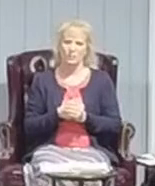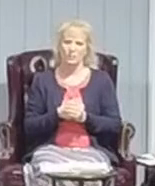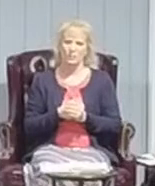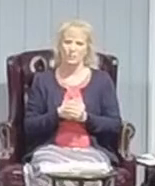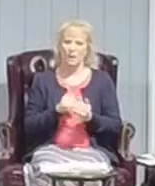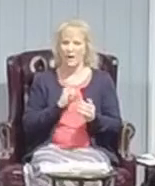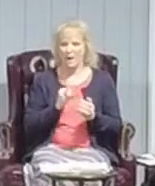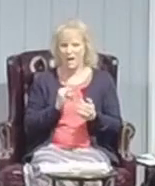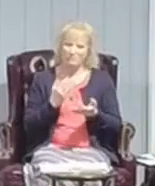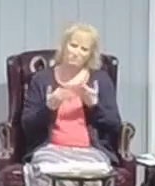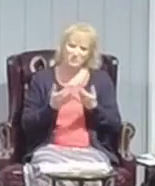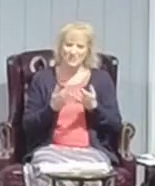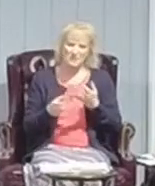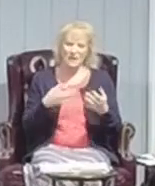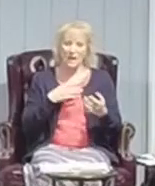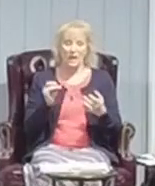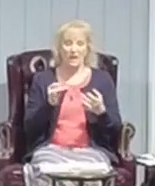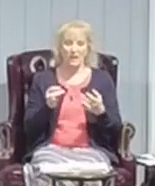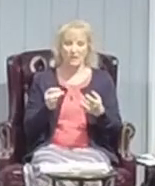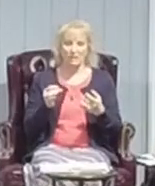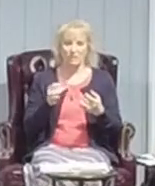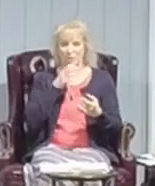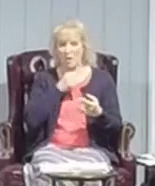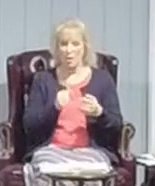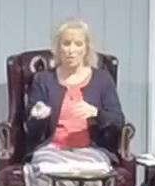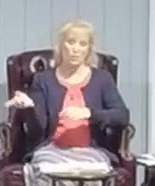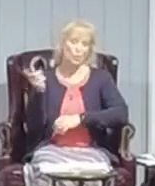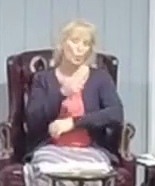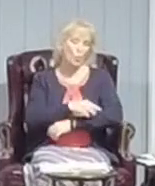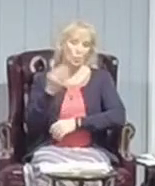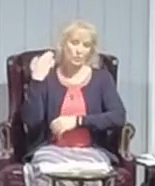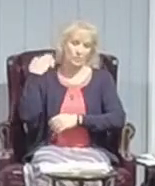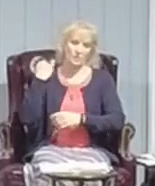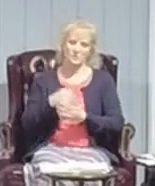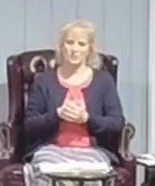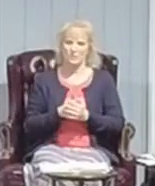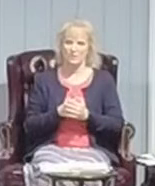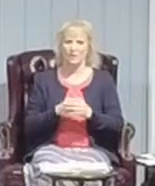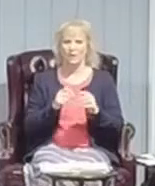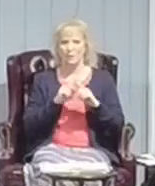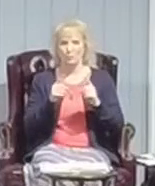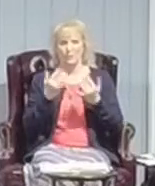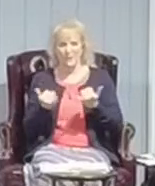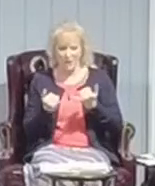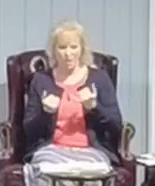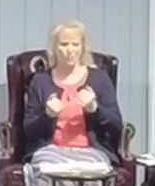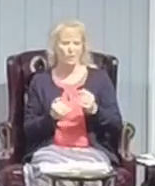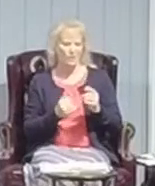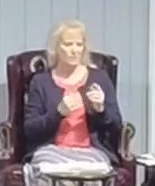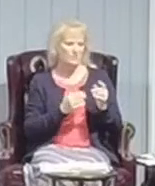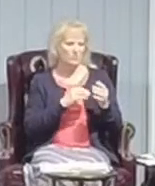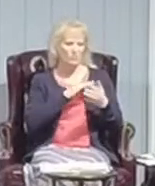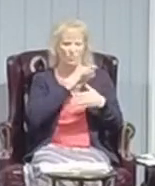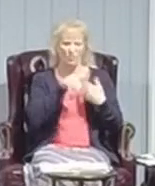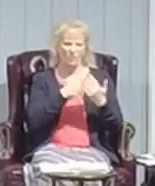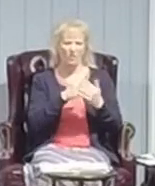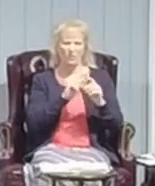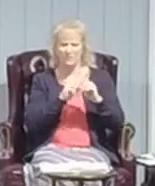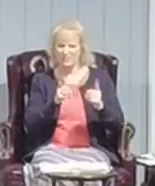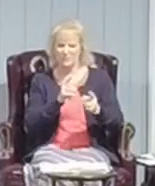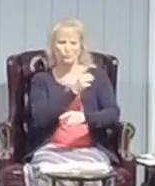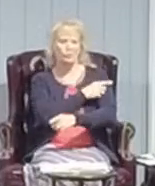I kind of like the old days when just one person took care of it instead of having to, now I got to go see this person, I go to see that person, all these different